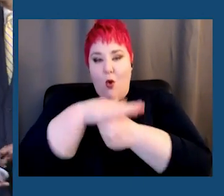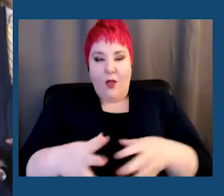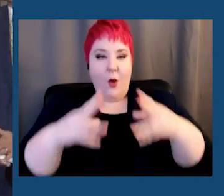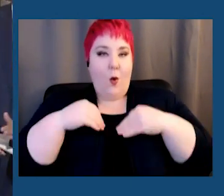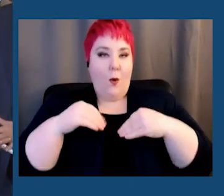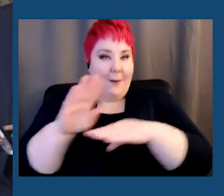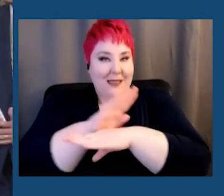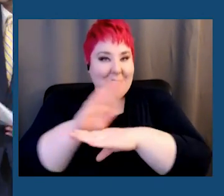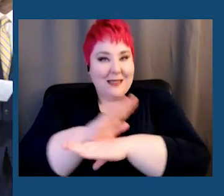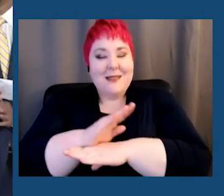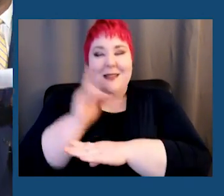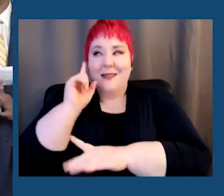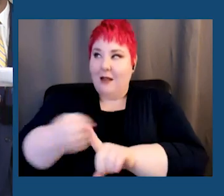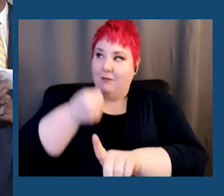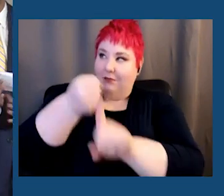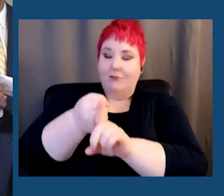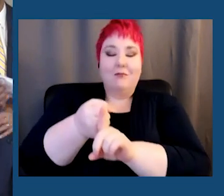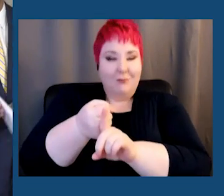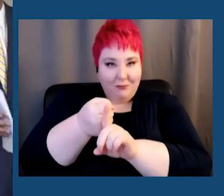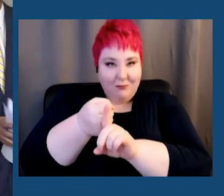organized,